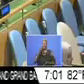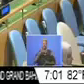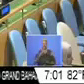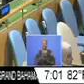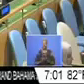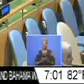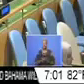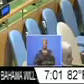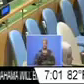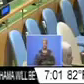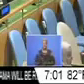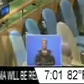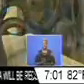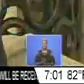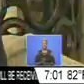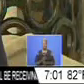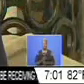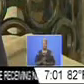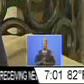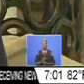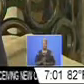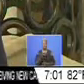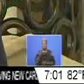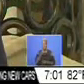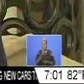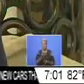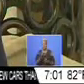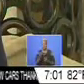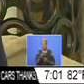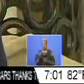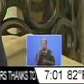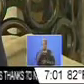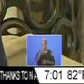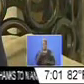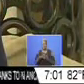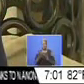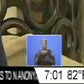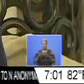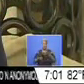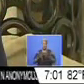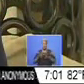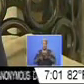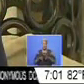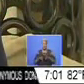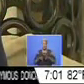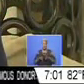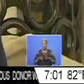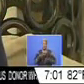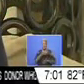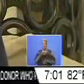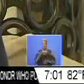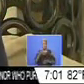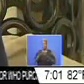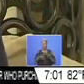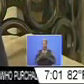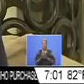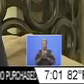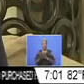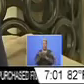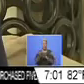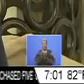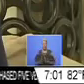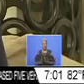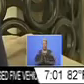received. Watching the faces of the audiences, watching the faces of world leaders, they could have